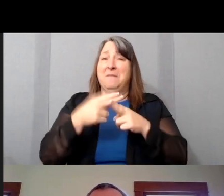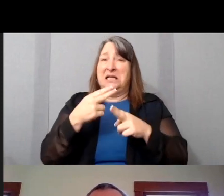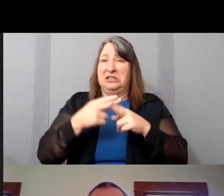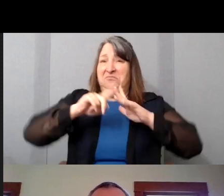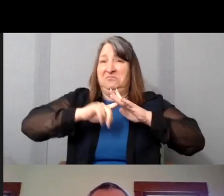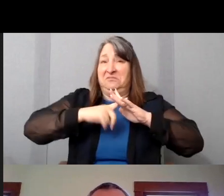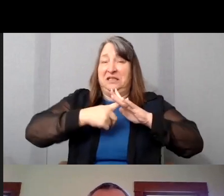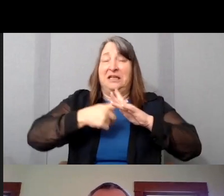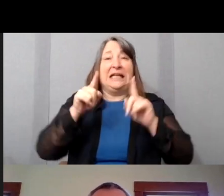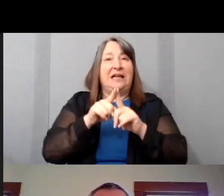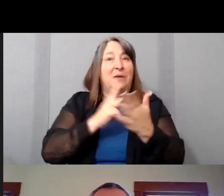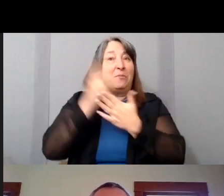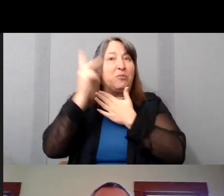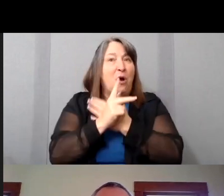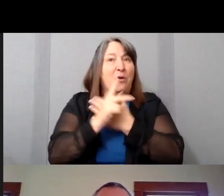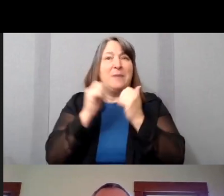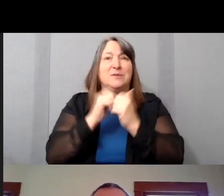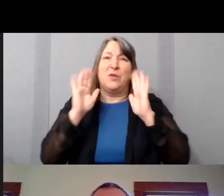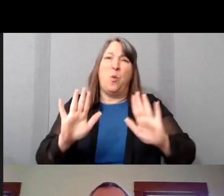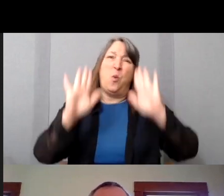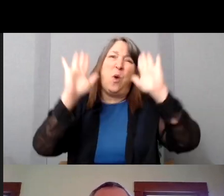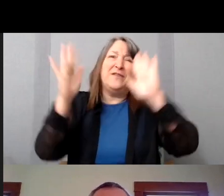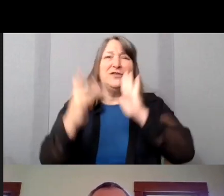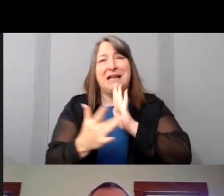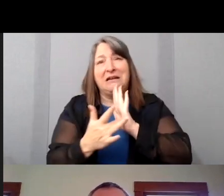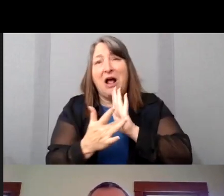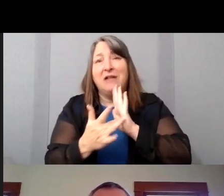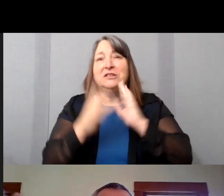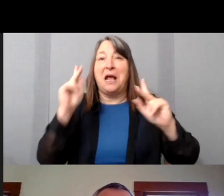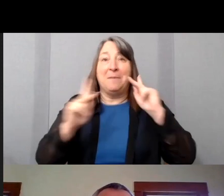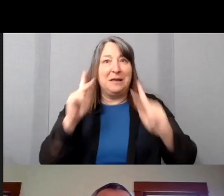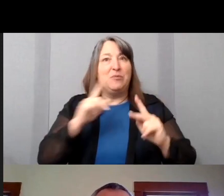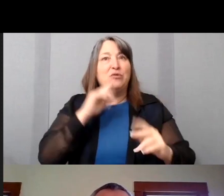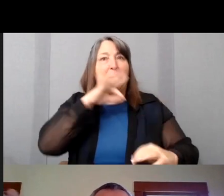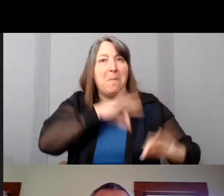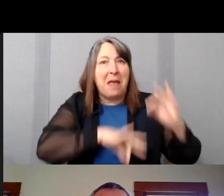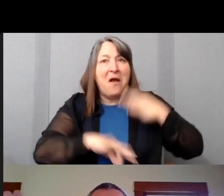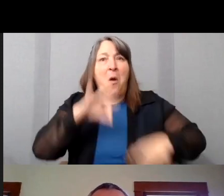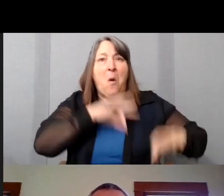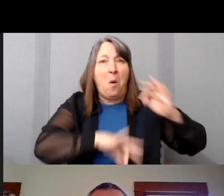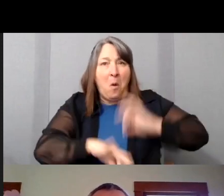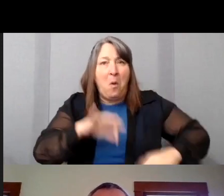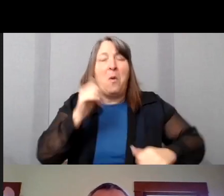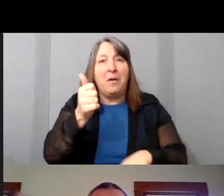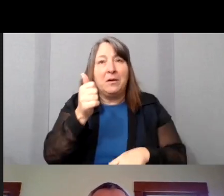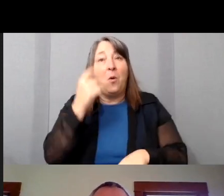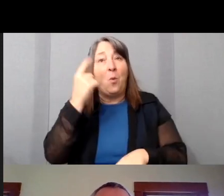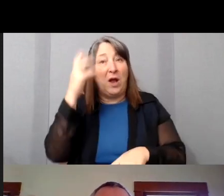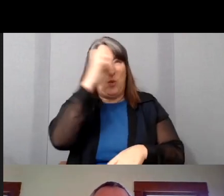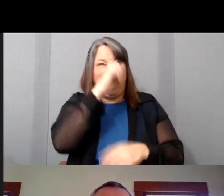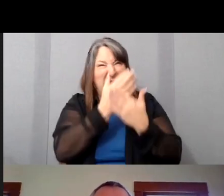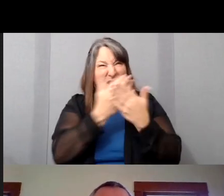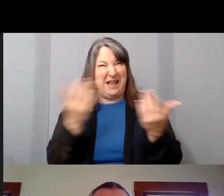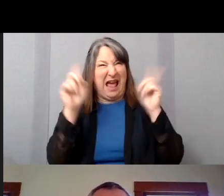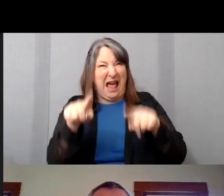that had an excellent technology platform and people were getting a lot out of it, one of the weird things that happened was the more